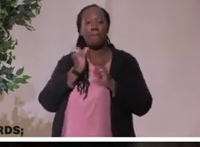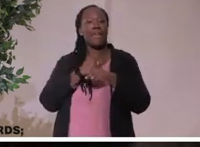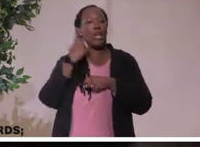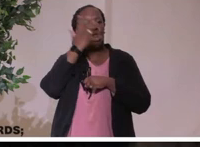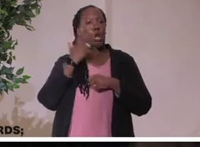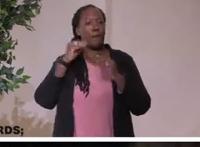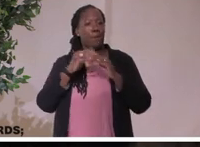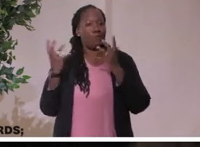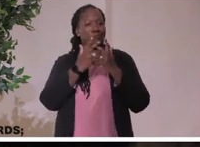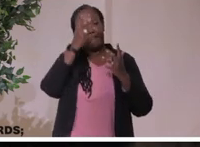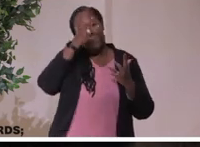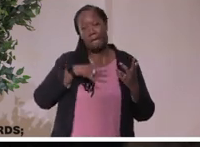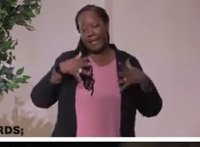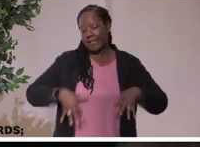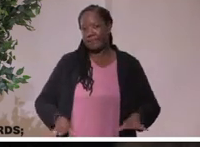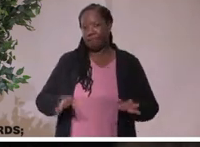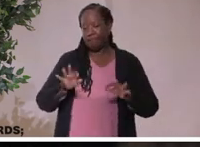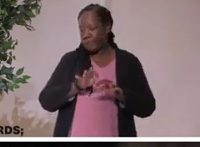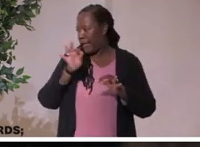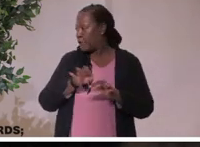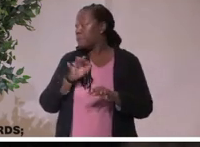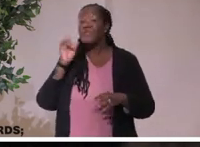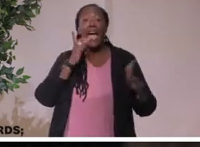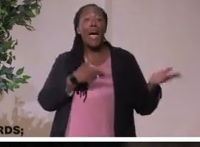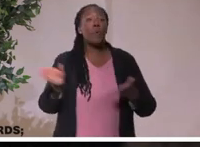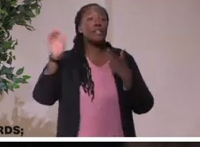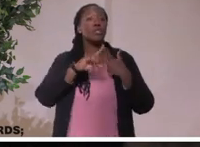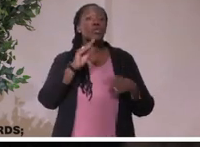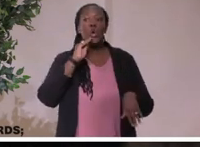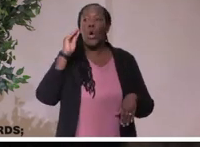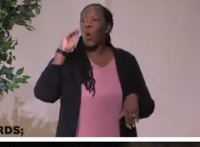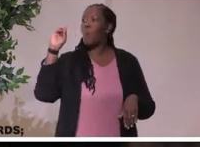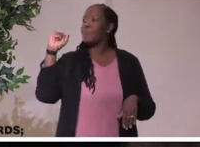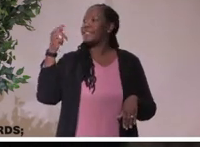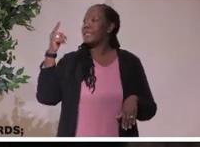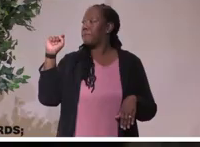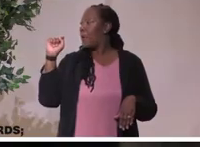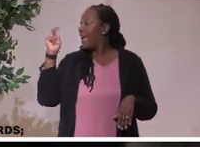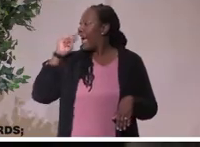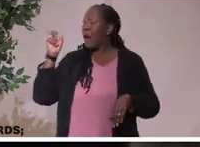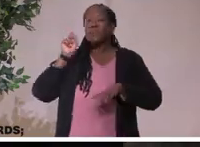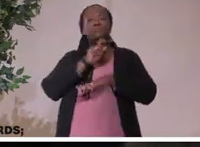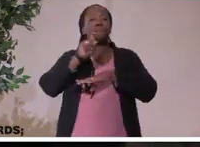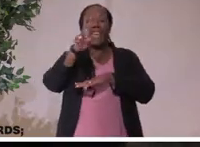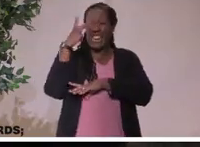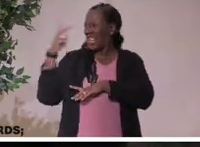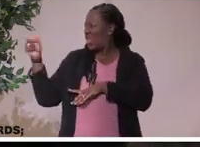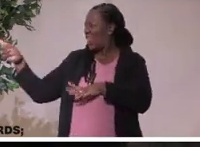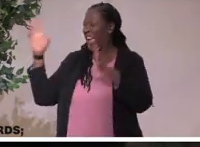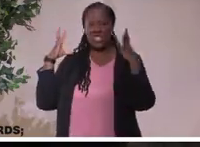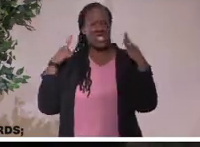the chain vest was, I took a trip to Home Depot one day, and I just saw this chain, and I said, let me see what I can do with